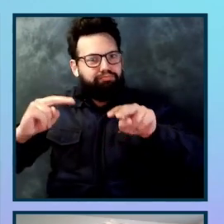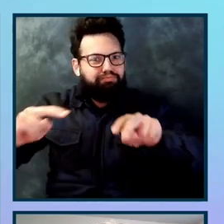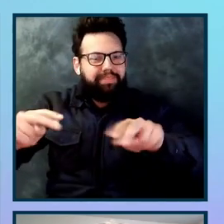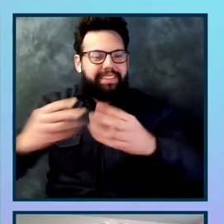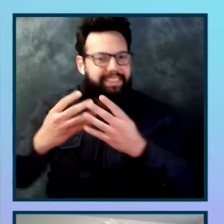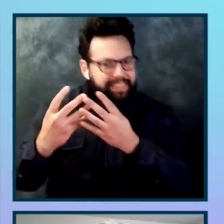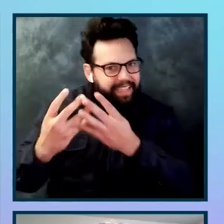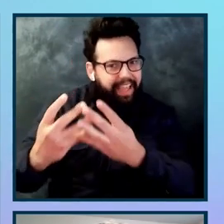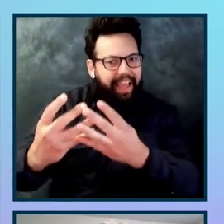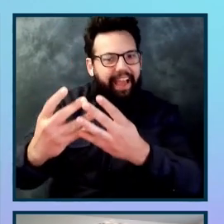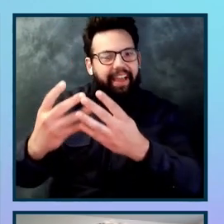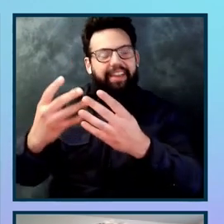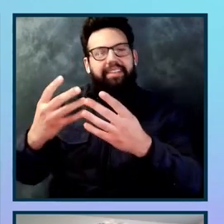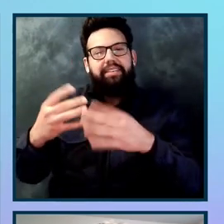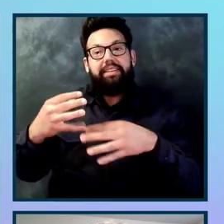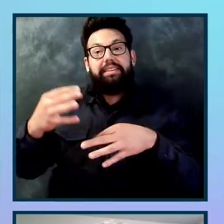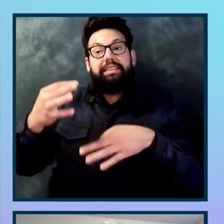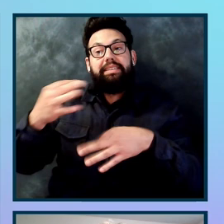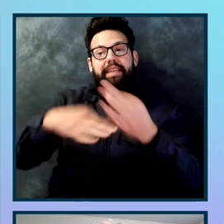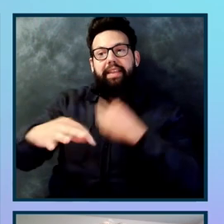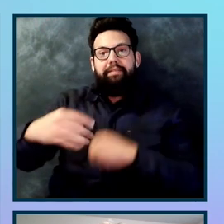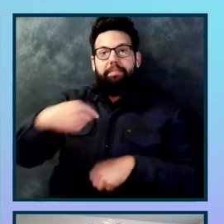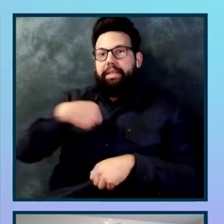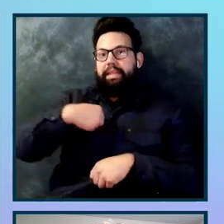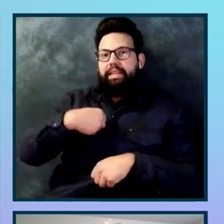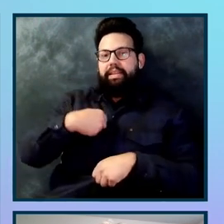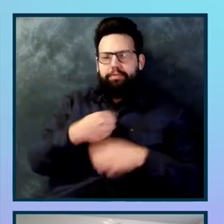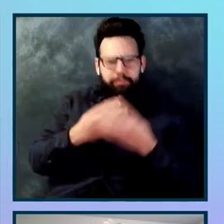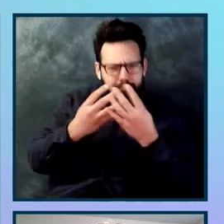as a browser plugin.